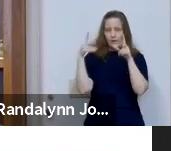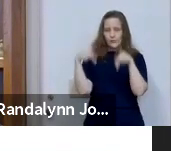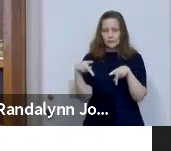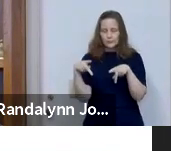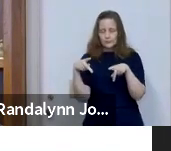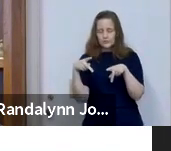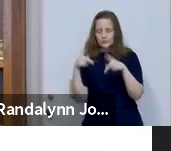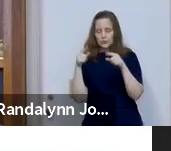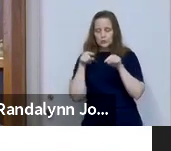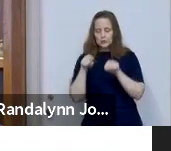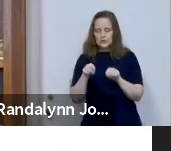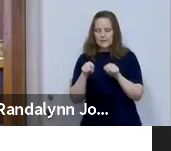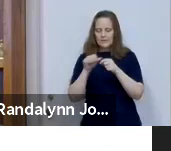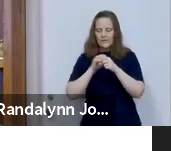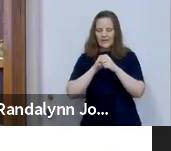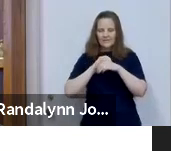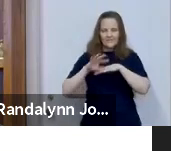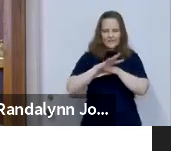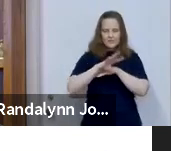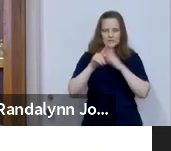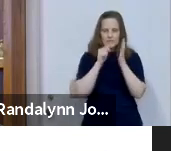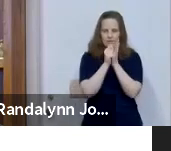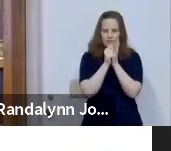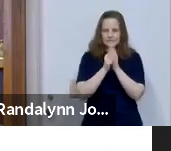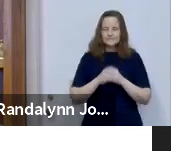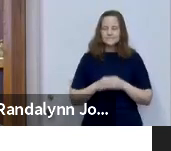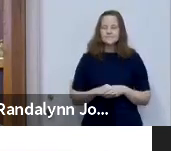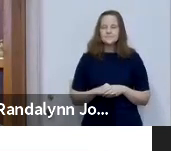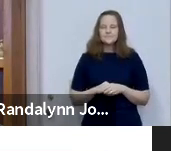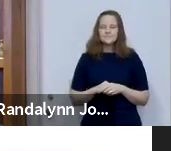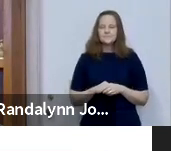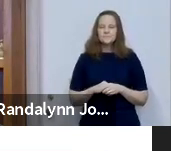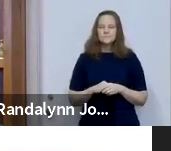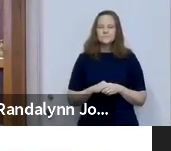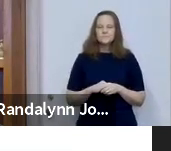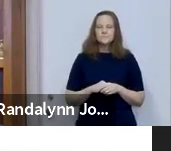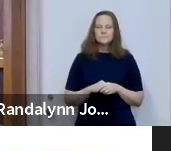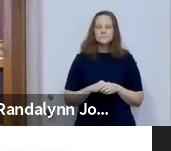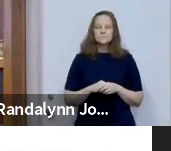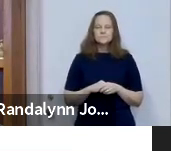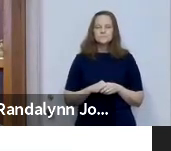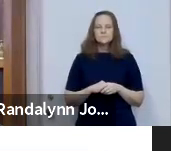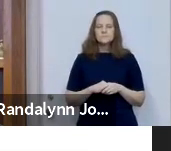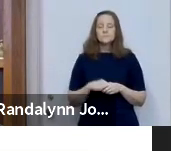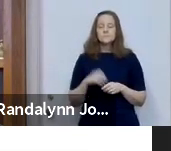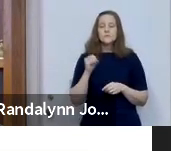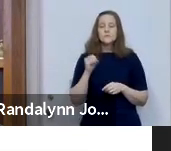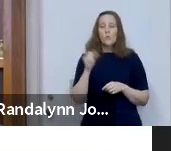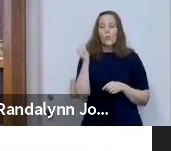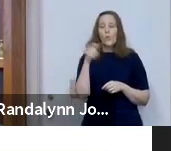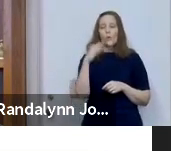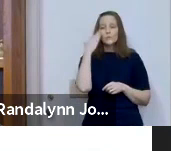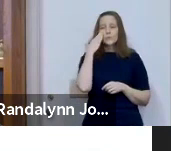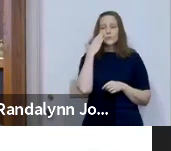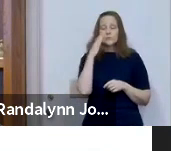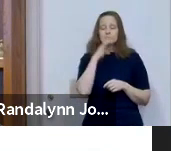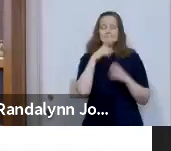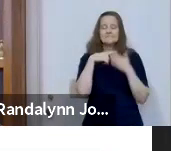their infectious period. Again, we'll go through those definitions on the next slide there so everyone knows that we're talking about the same